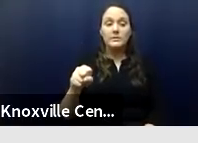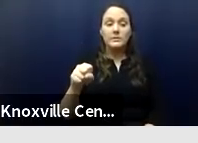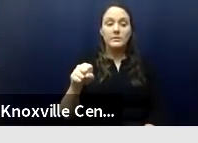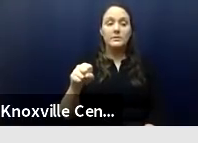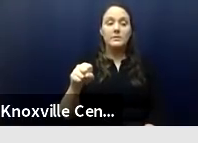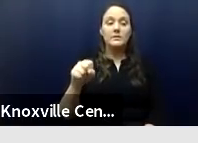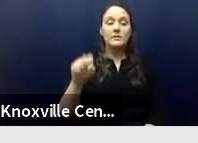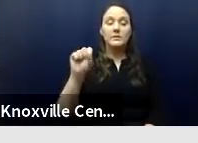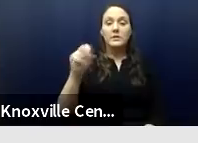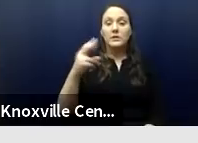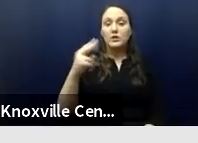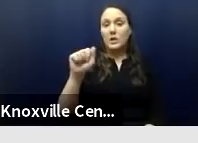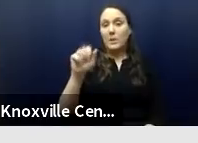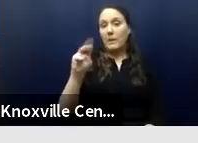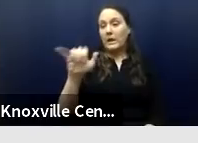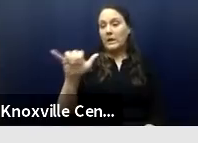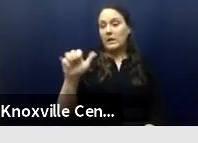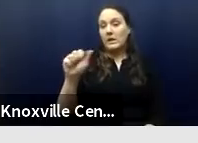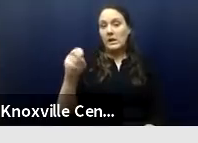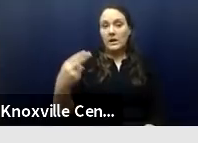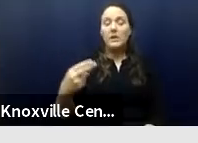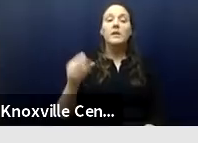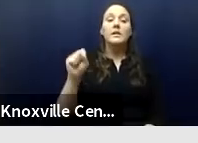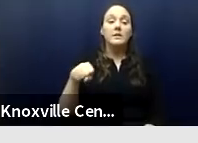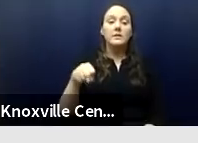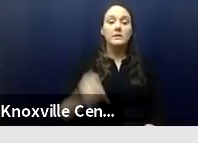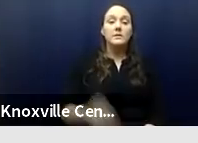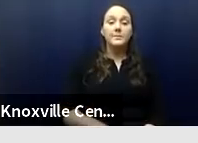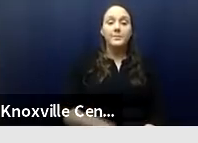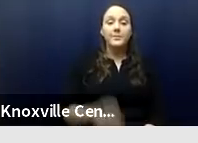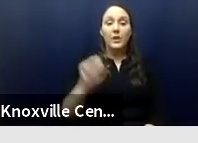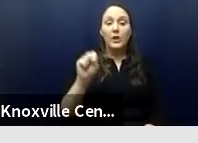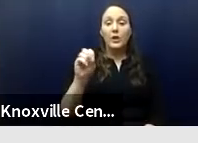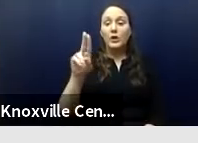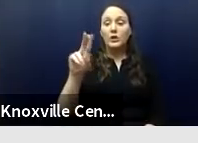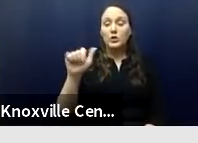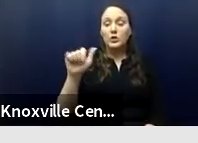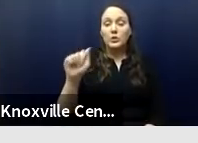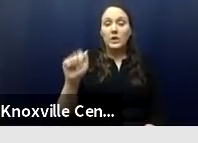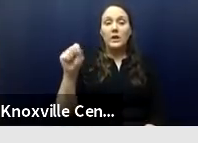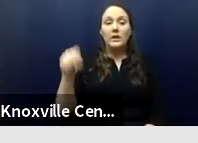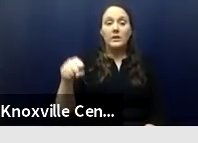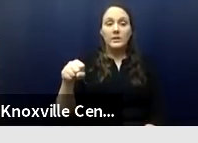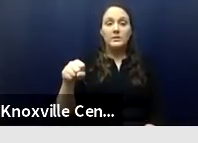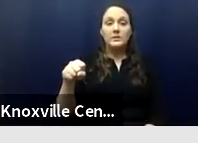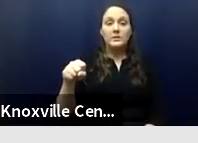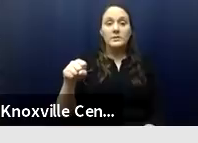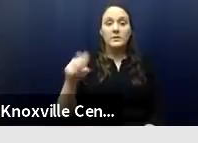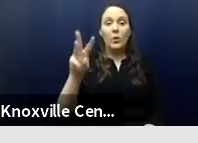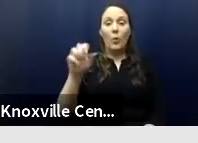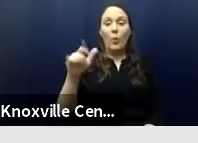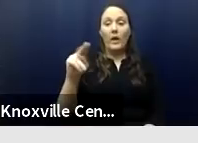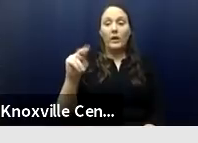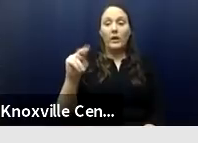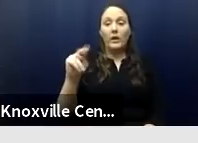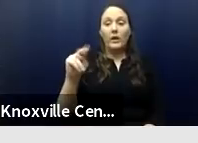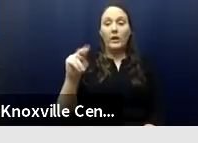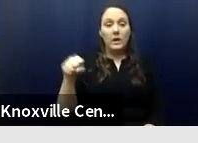Shamia, Yes. Souza, Yes. and Wagner.